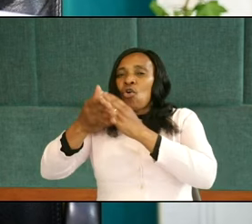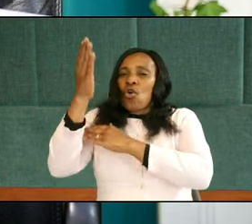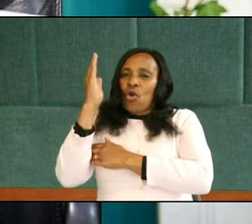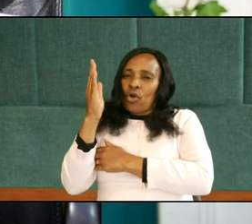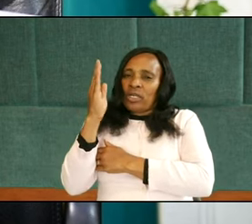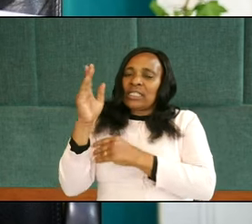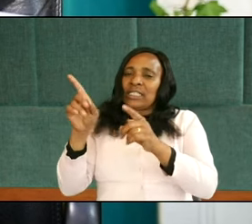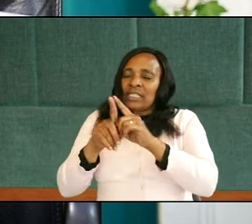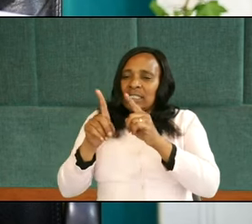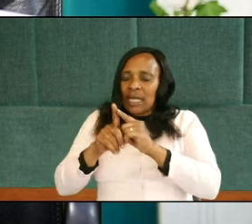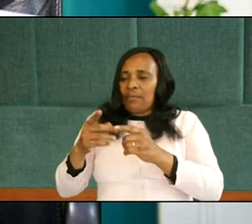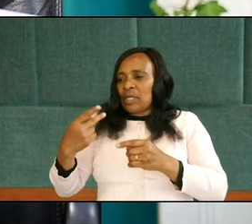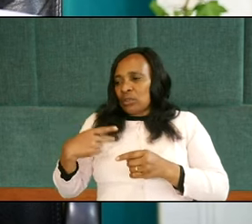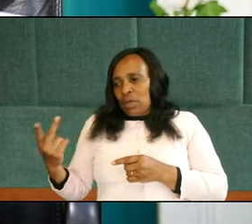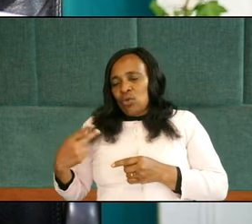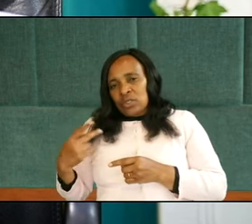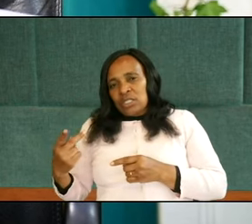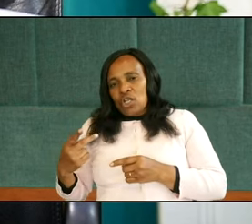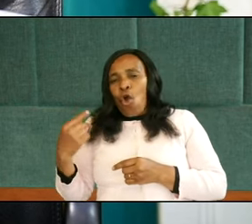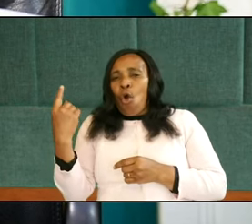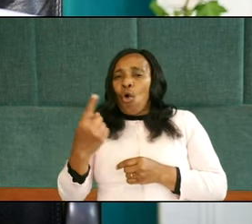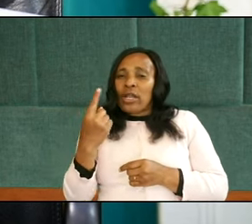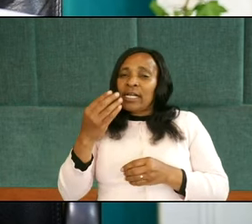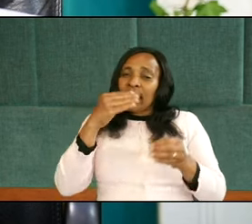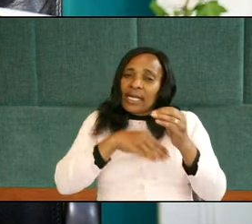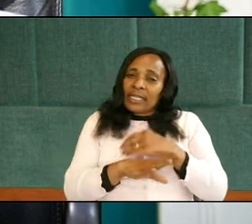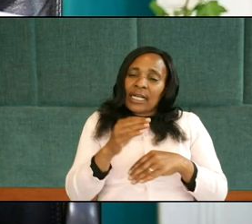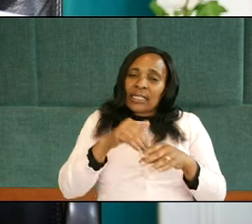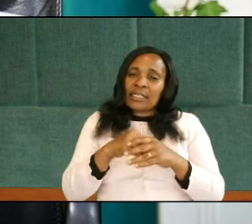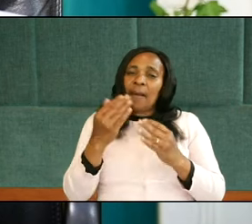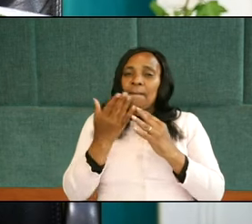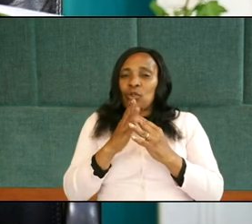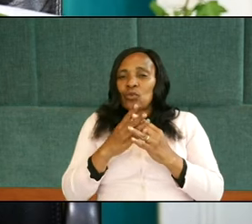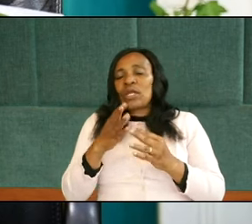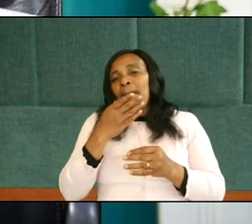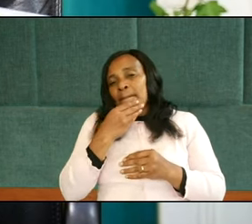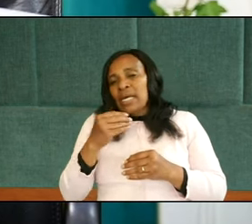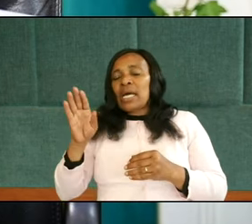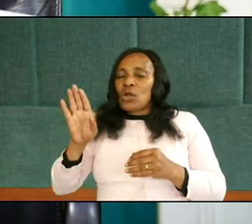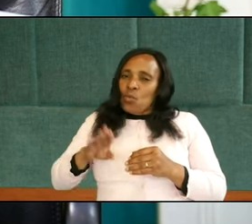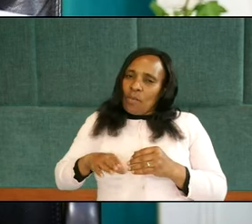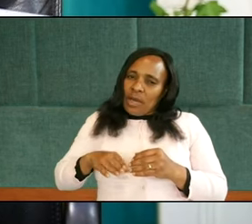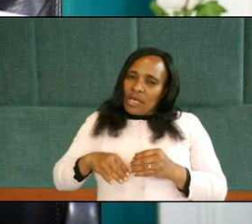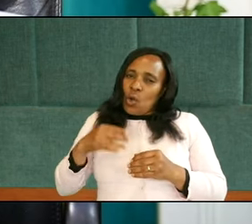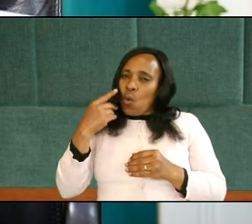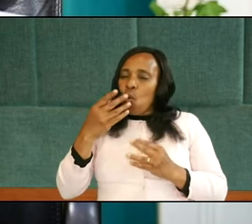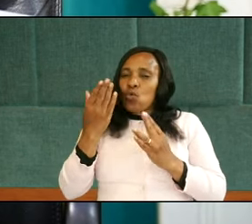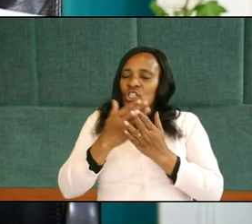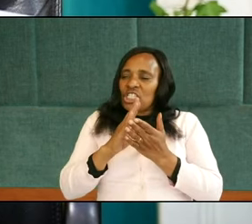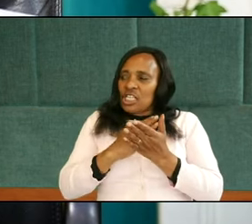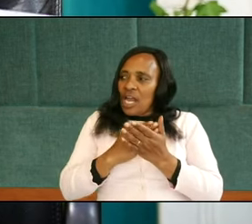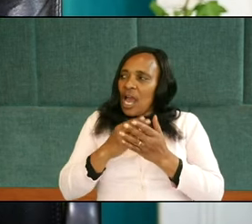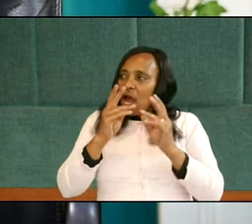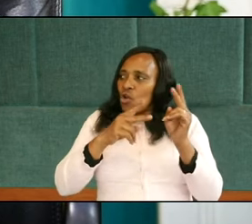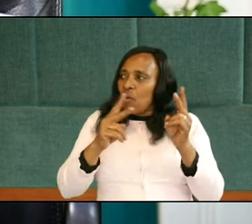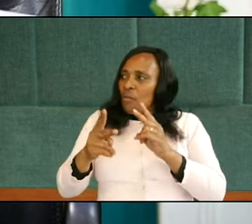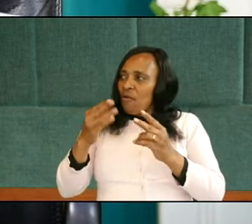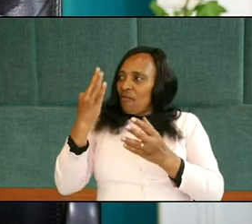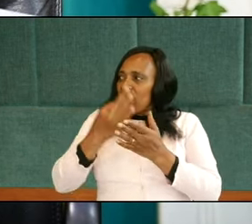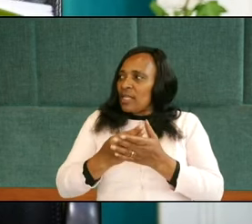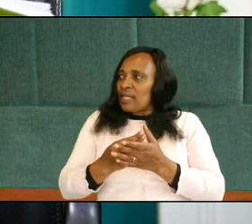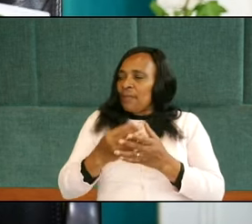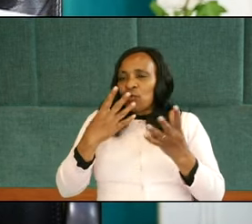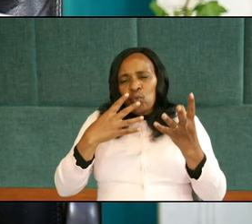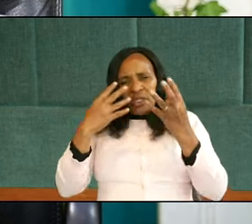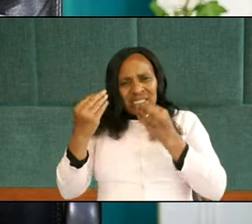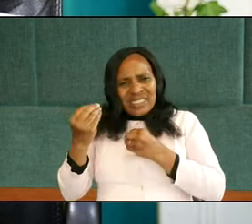as to the spouse, and it should only be entered into between a man and a woman who share a common faith. So we're going